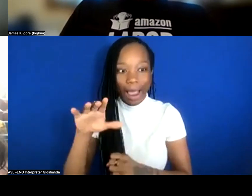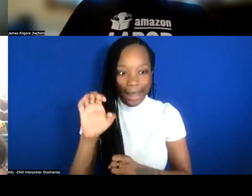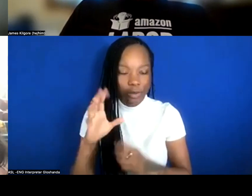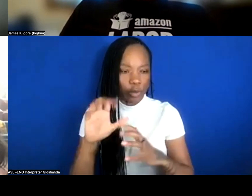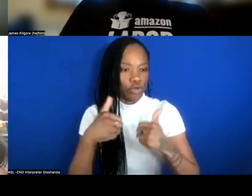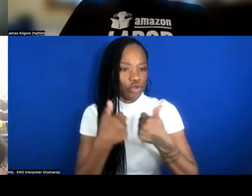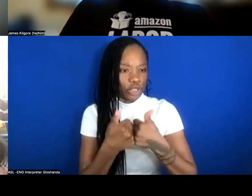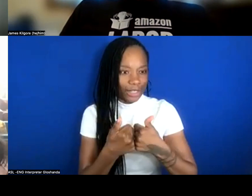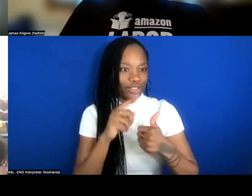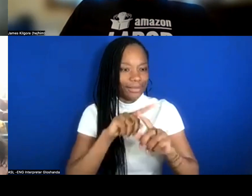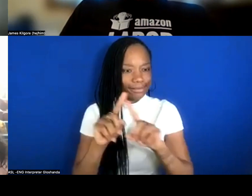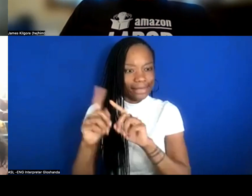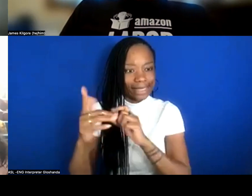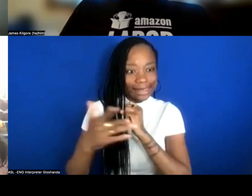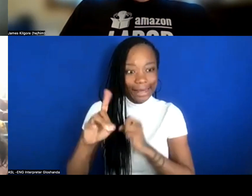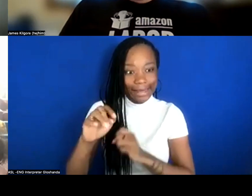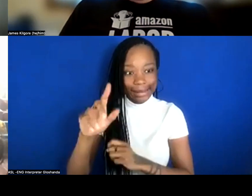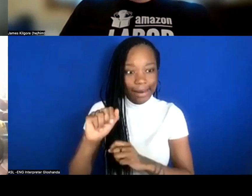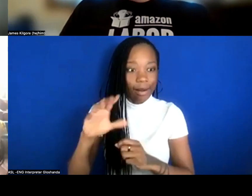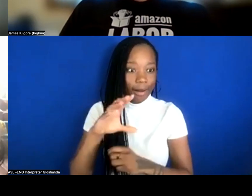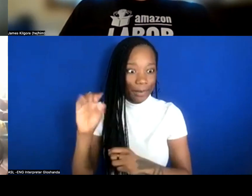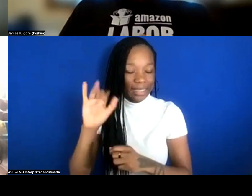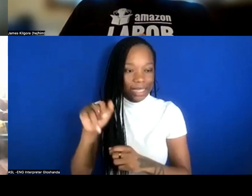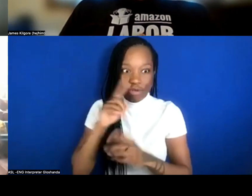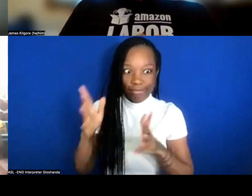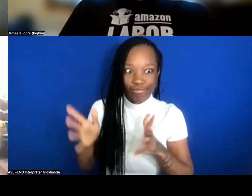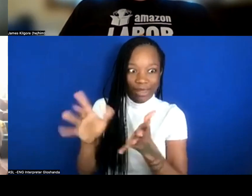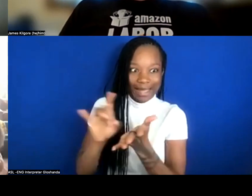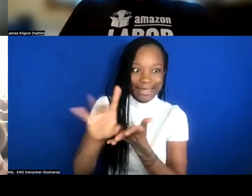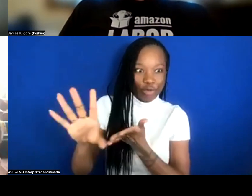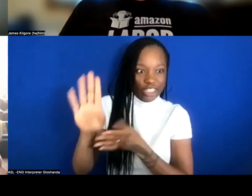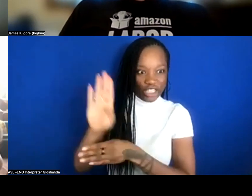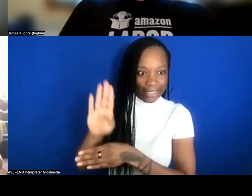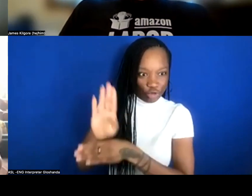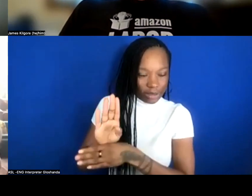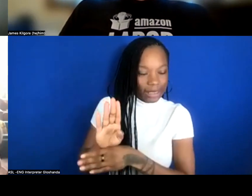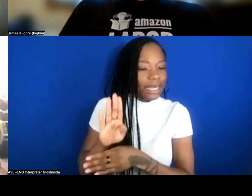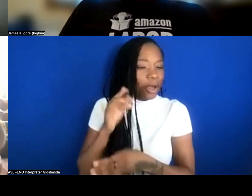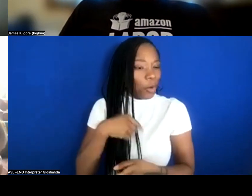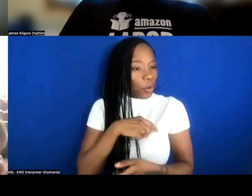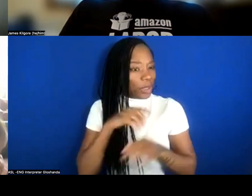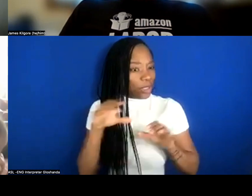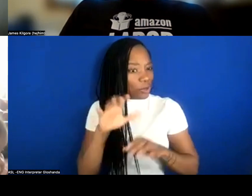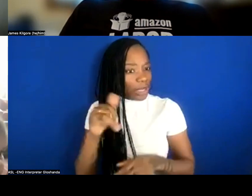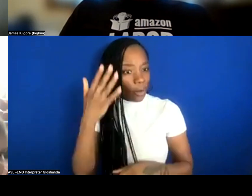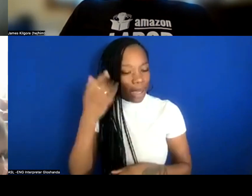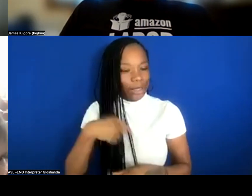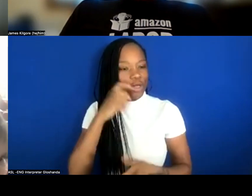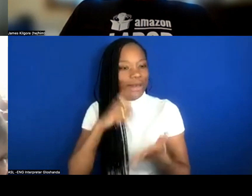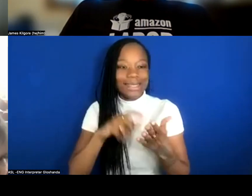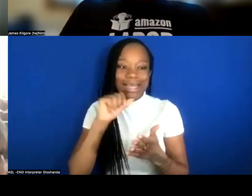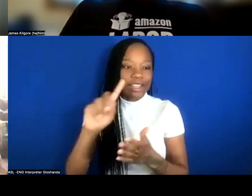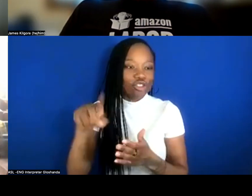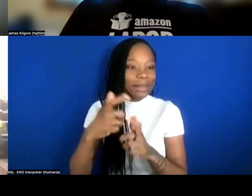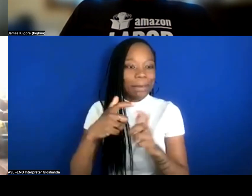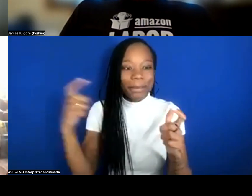deportation machinery. And part of the reason we did that is because we were seeing that it wasn't just big detention companies, right, like CCA and GEO, that